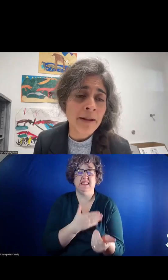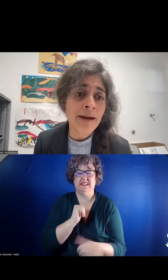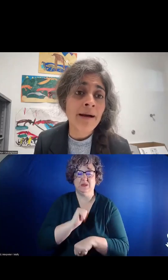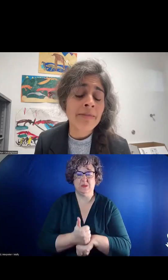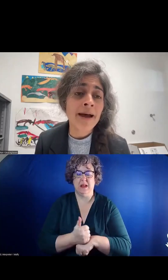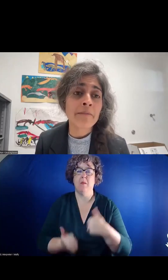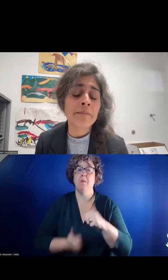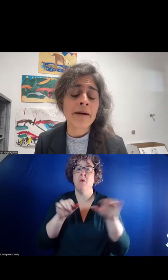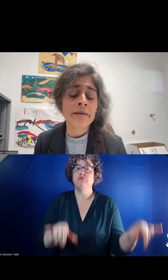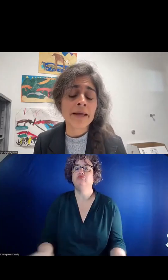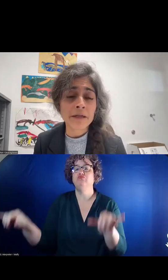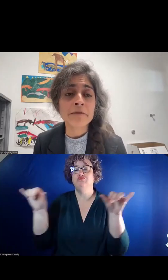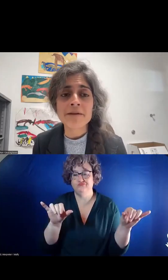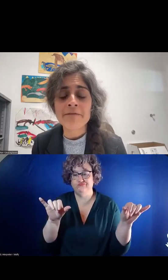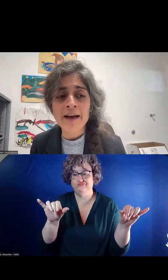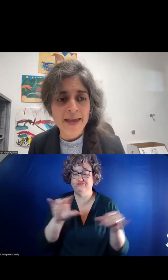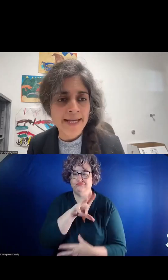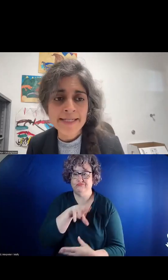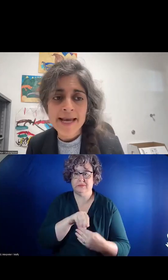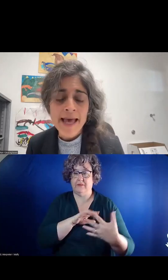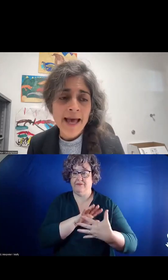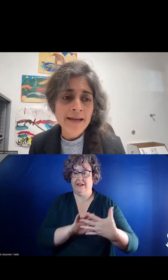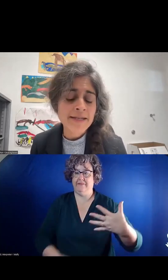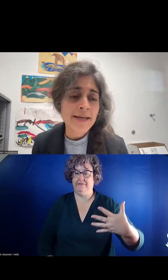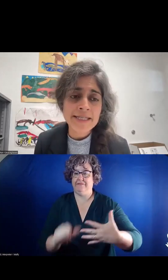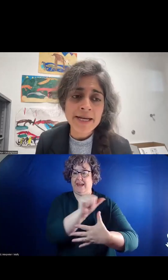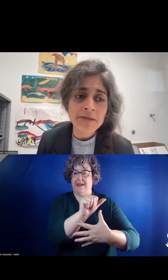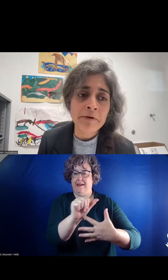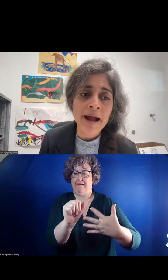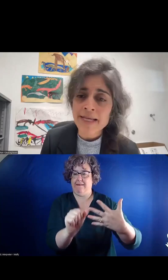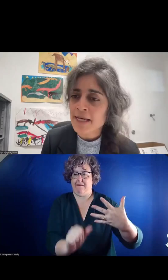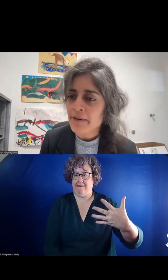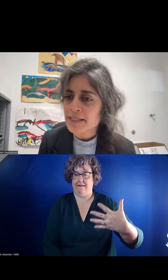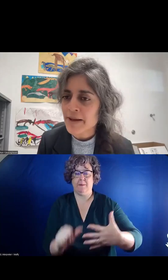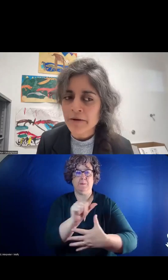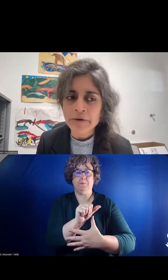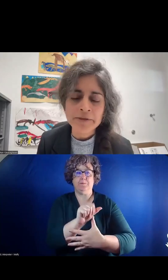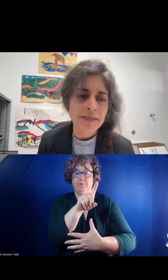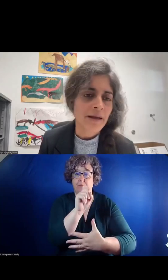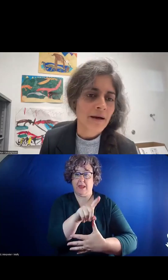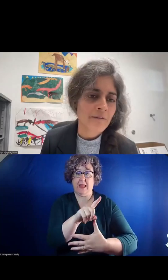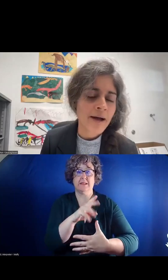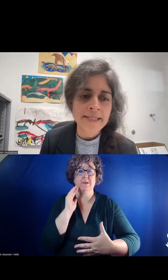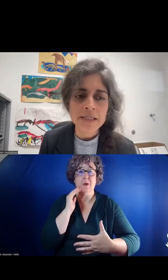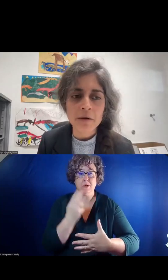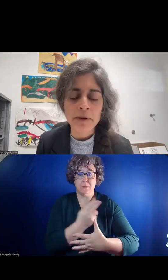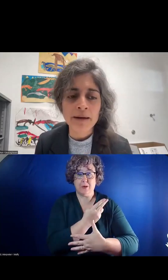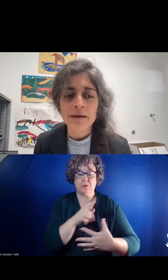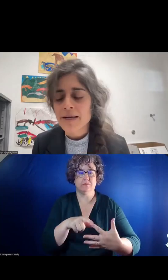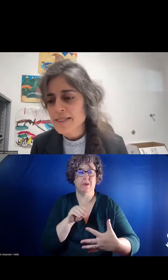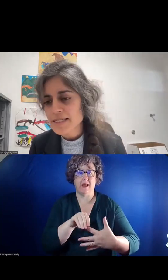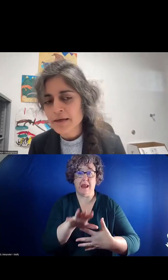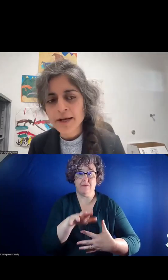common one that includes the 5 A's, and it stands for asking about tobacco use, advising to